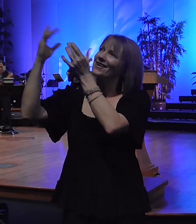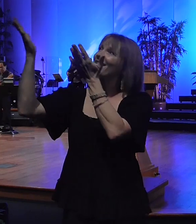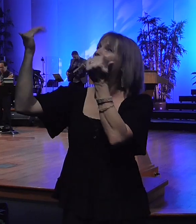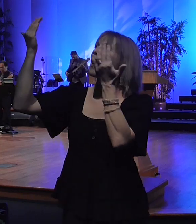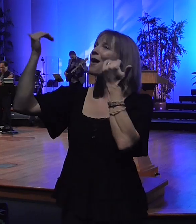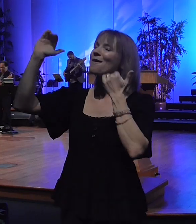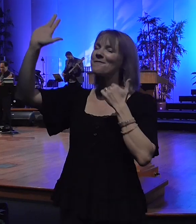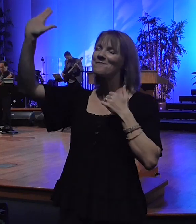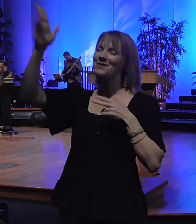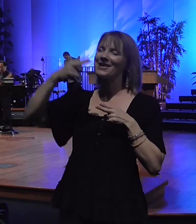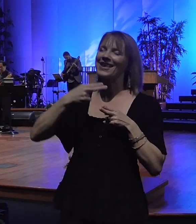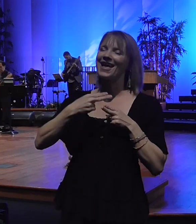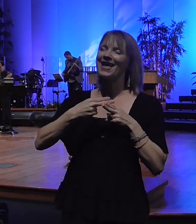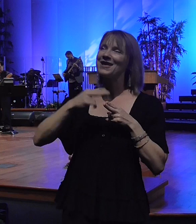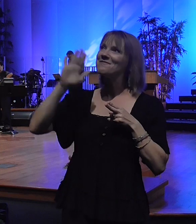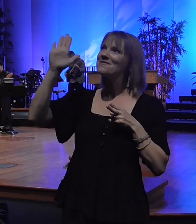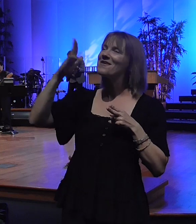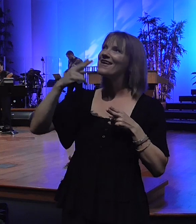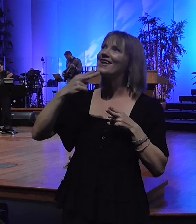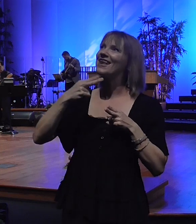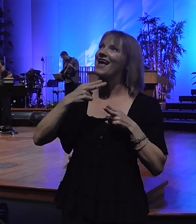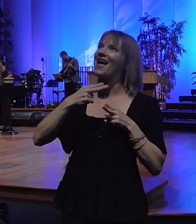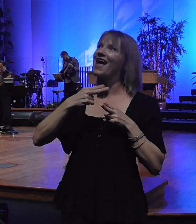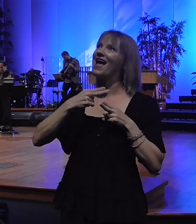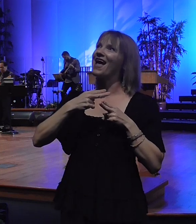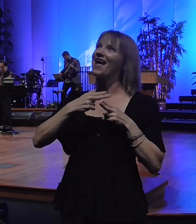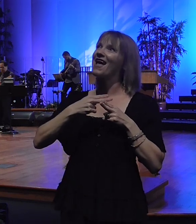Come sign your name